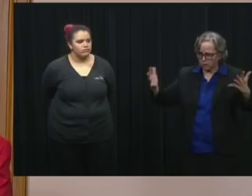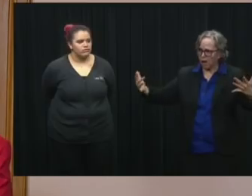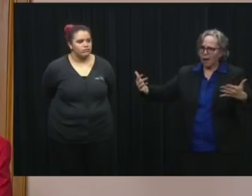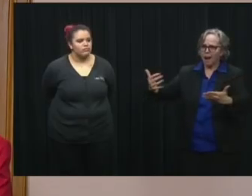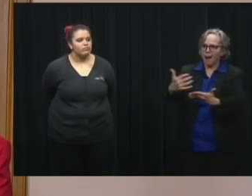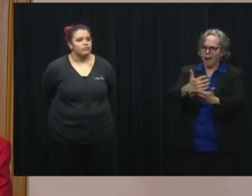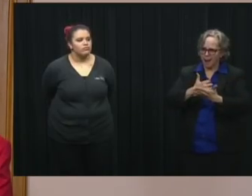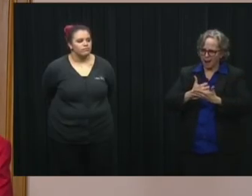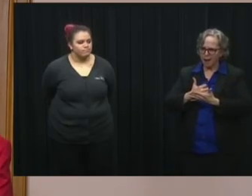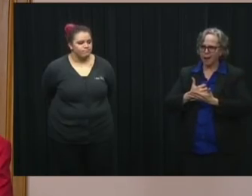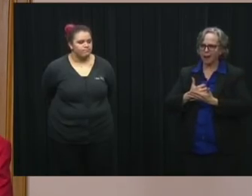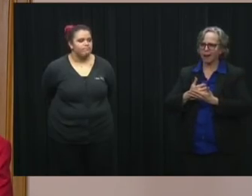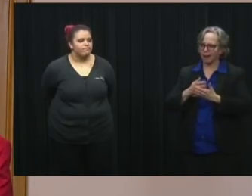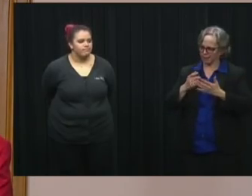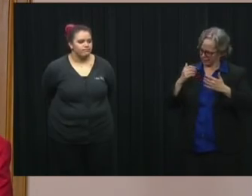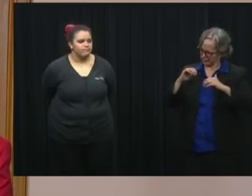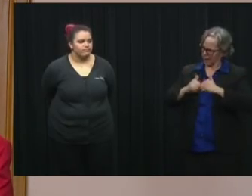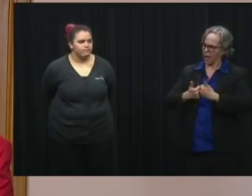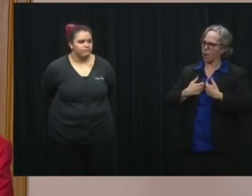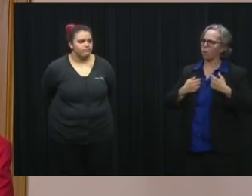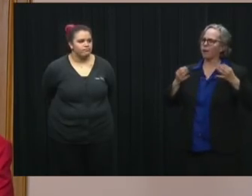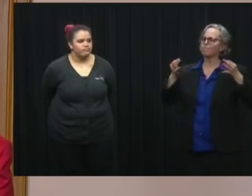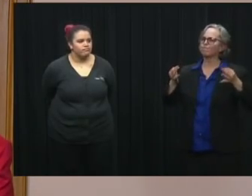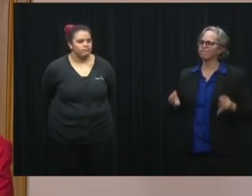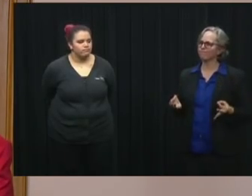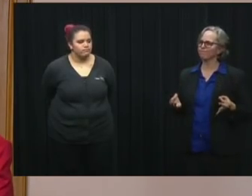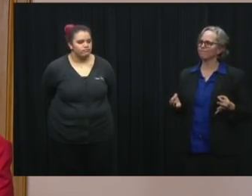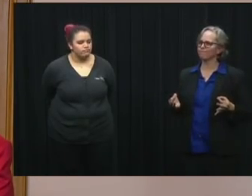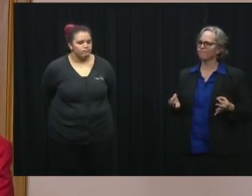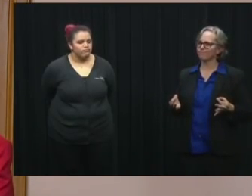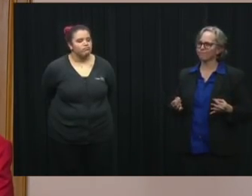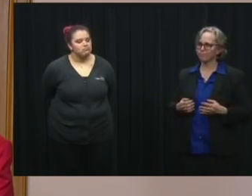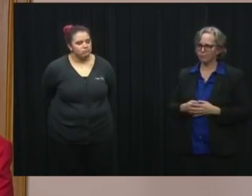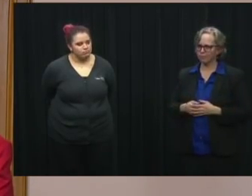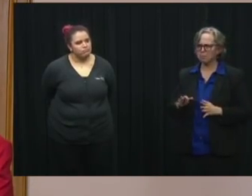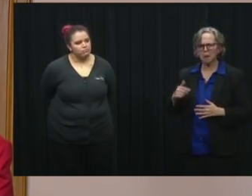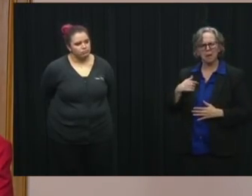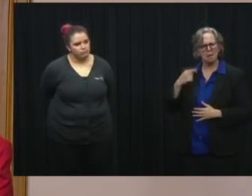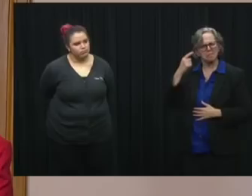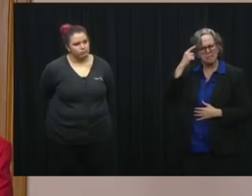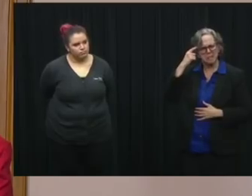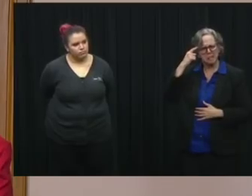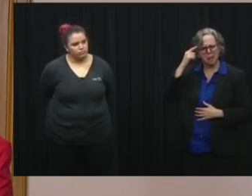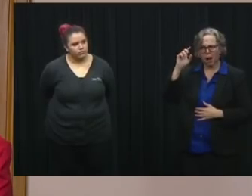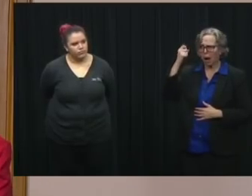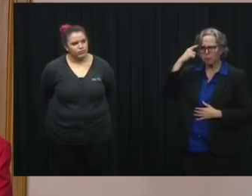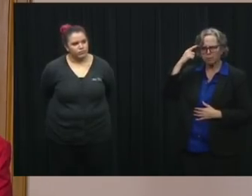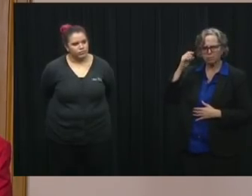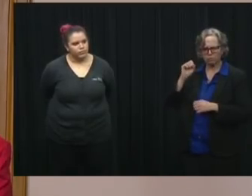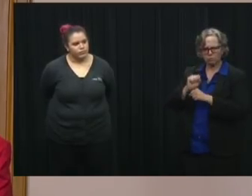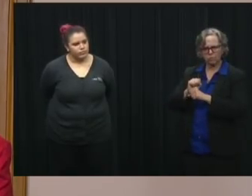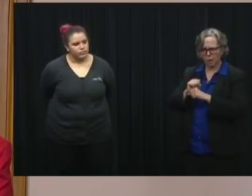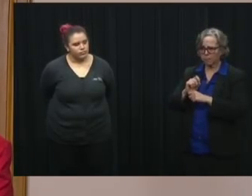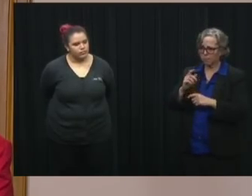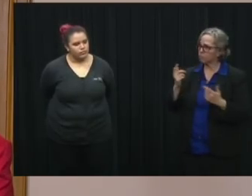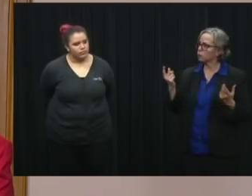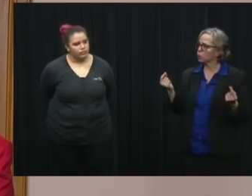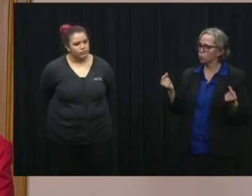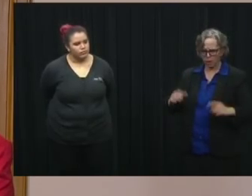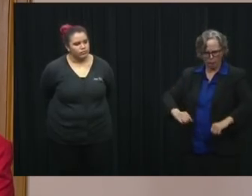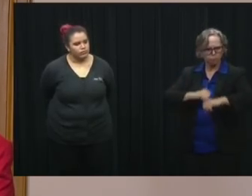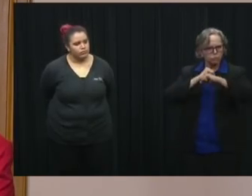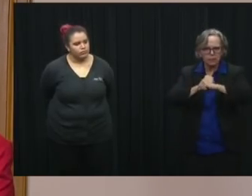that. I think the essential job of government is to protect people, particularly the